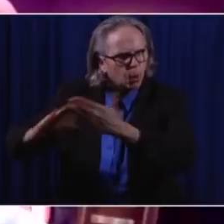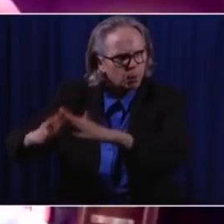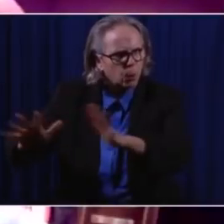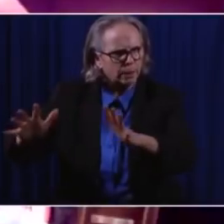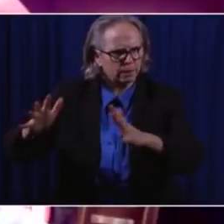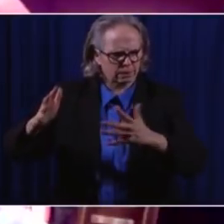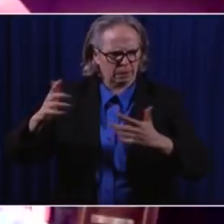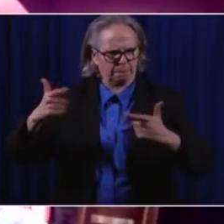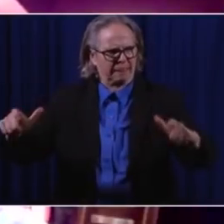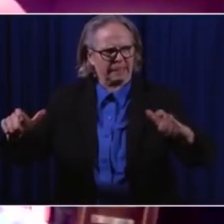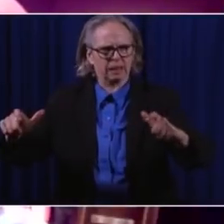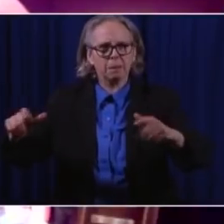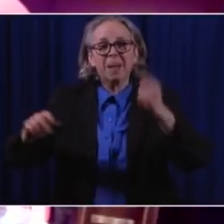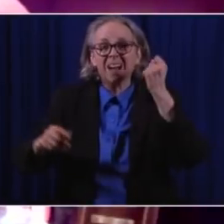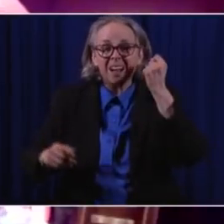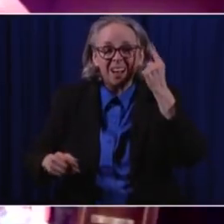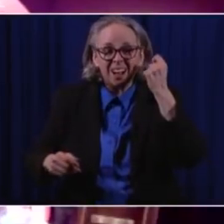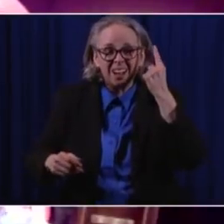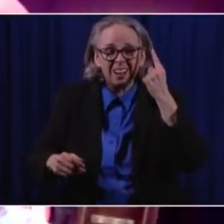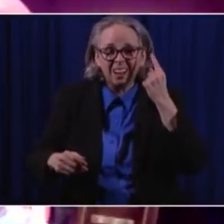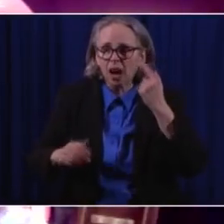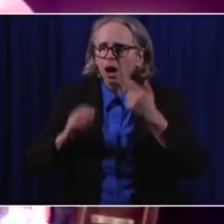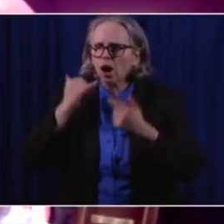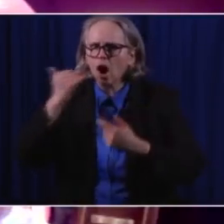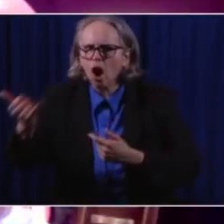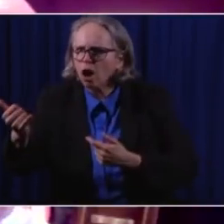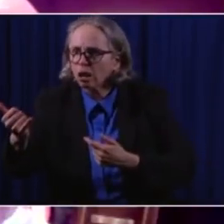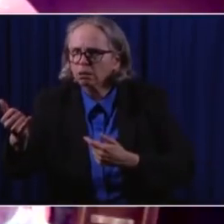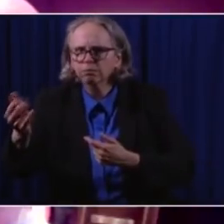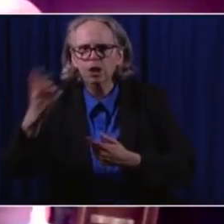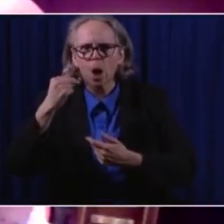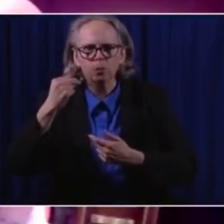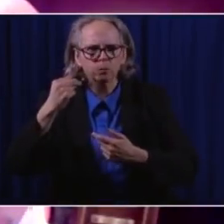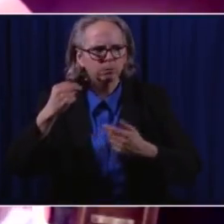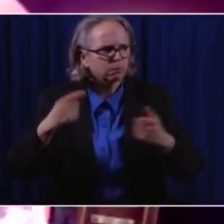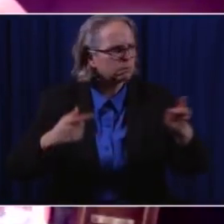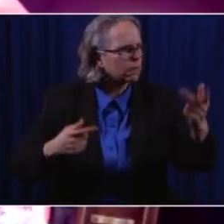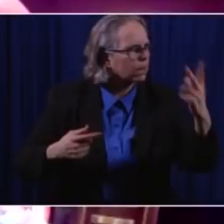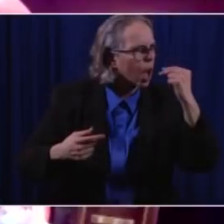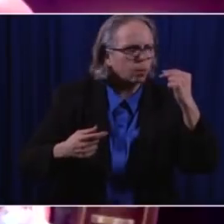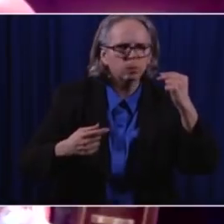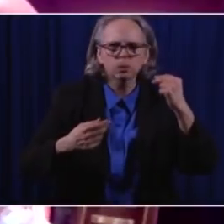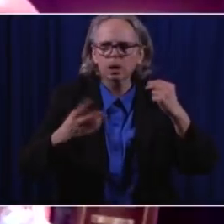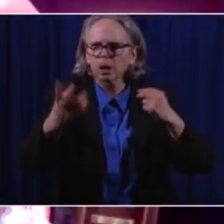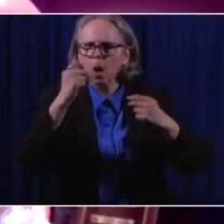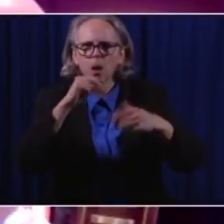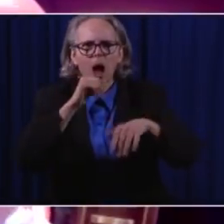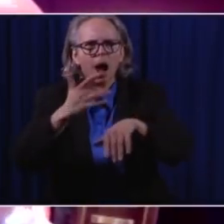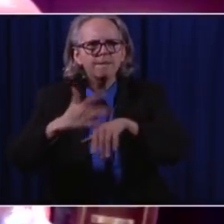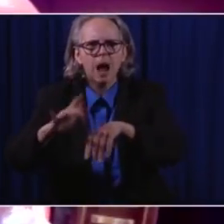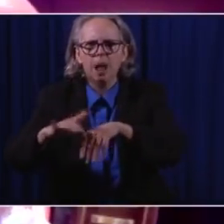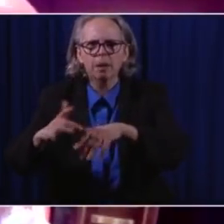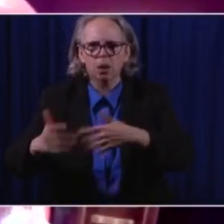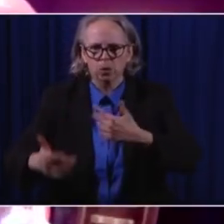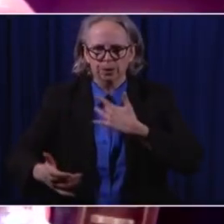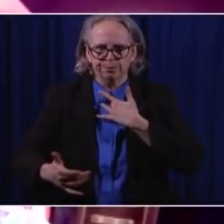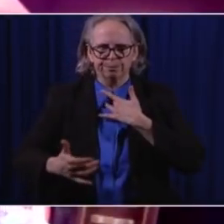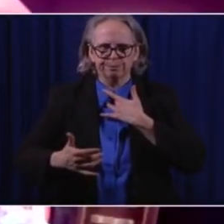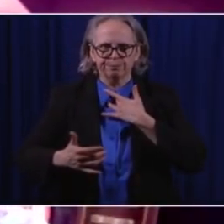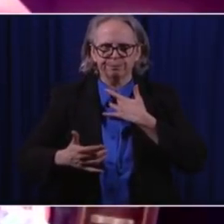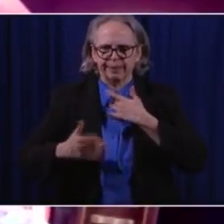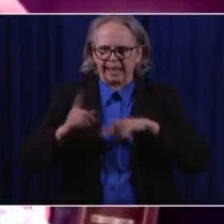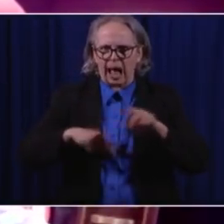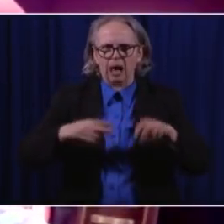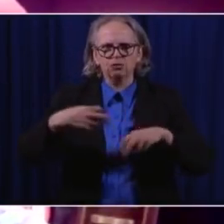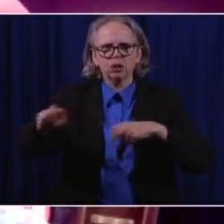those facilities get full, and they are getting there, some already are, the ability to transfer is